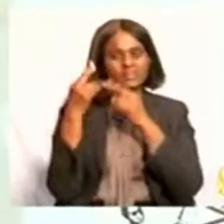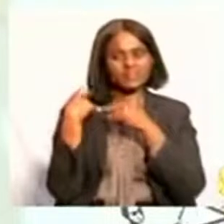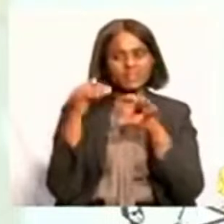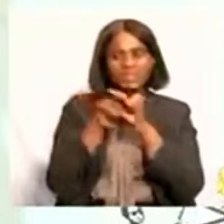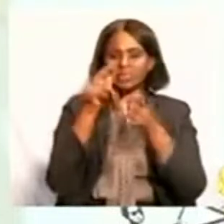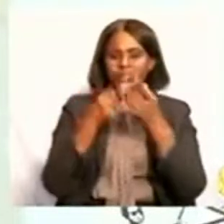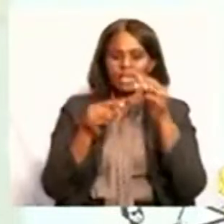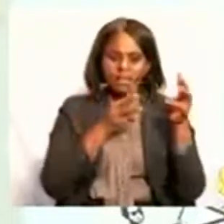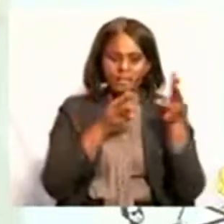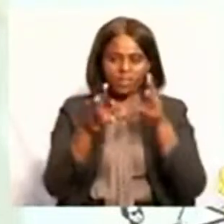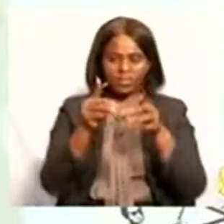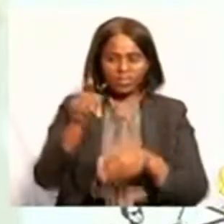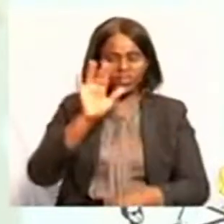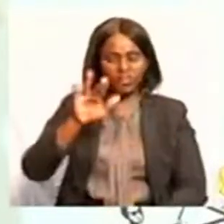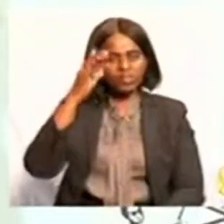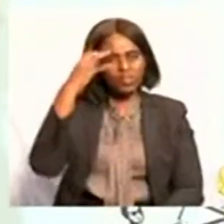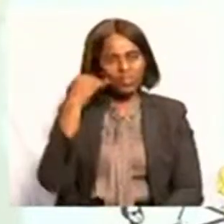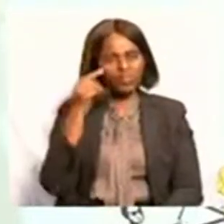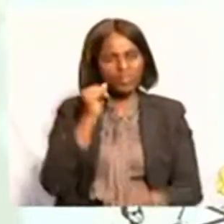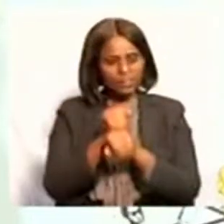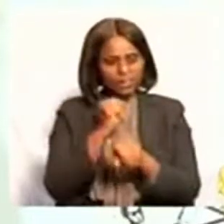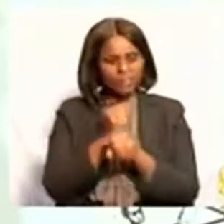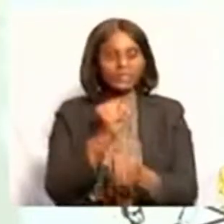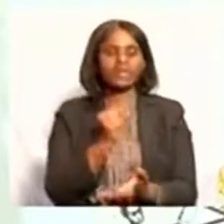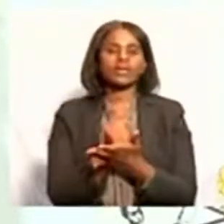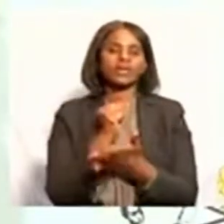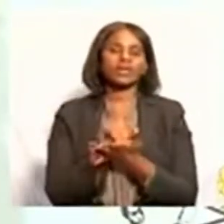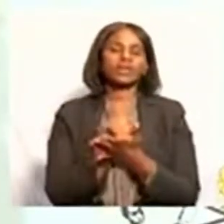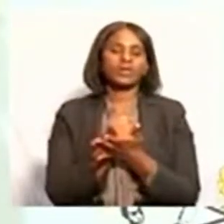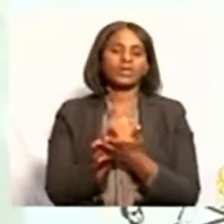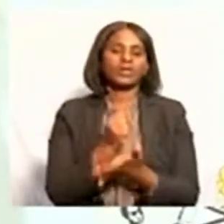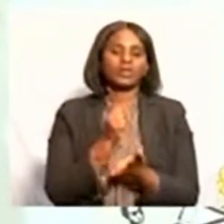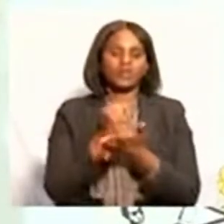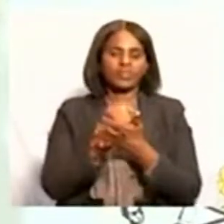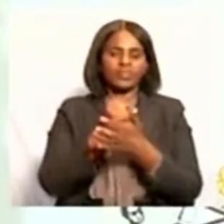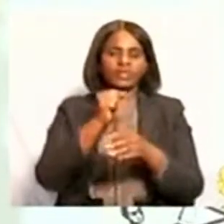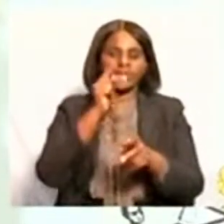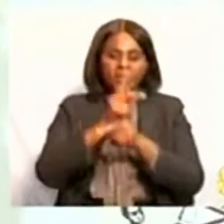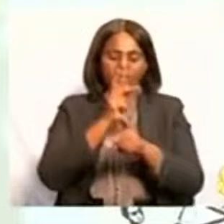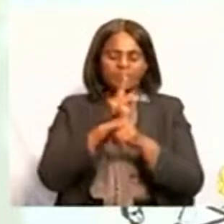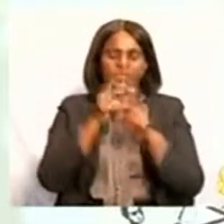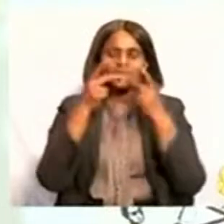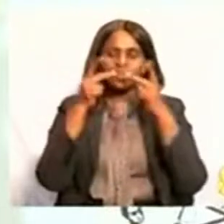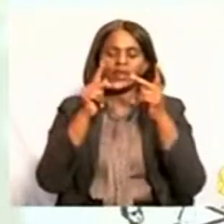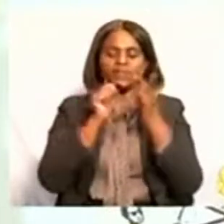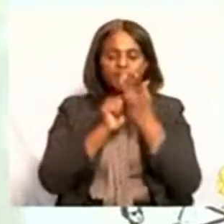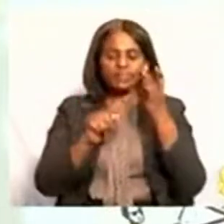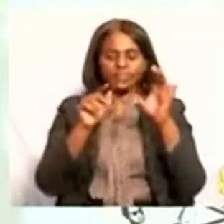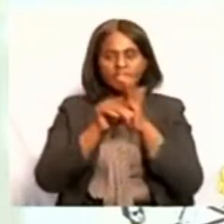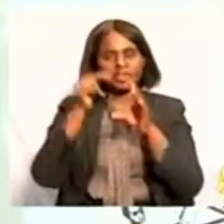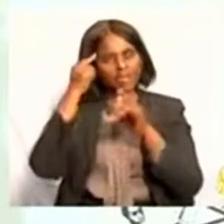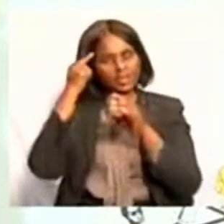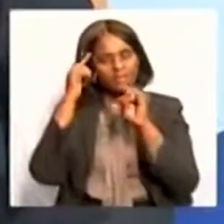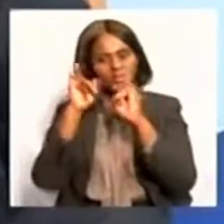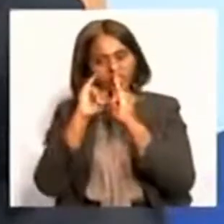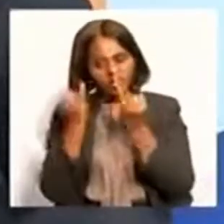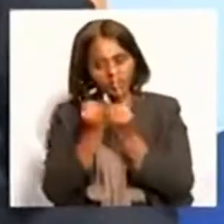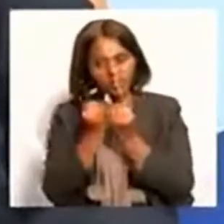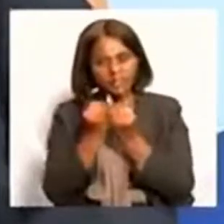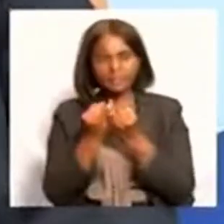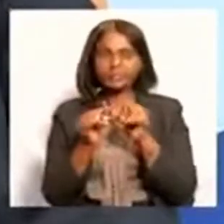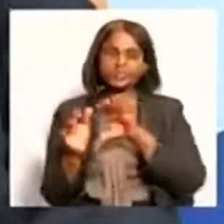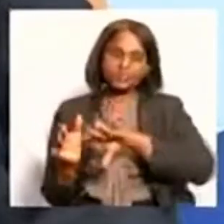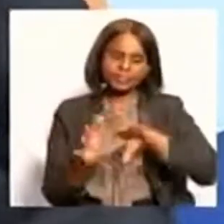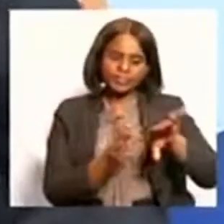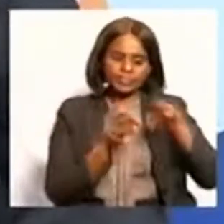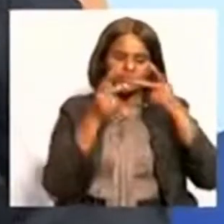ways does the office work help build and maintain public trust in government institutions? So, Julius, when it comes